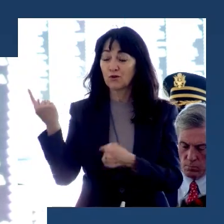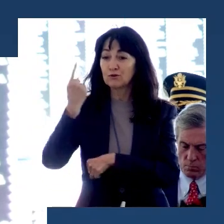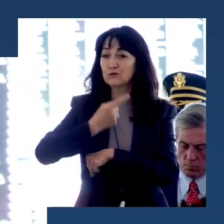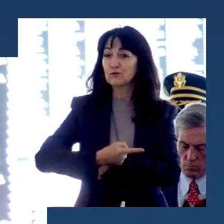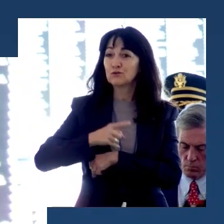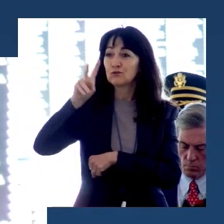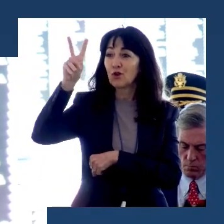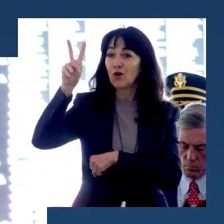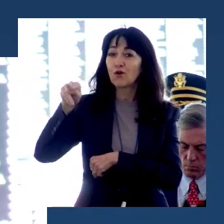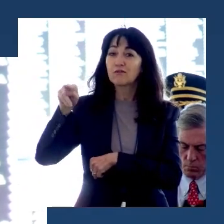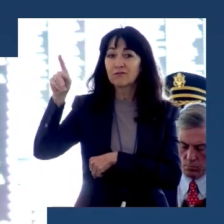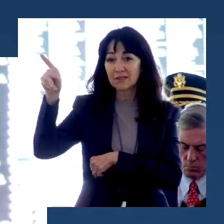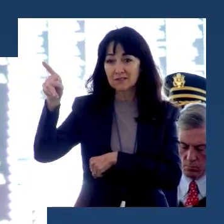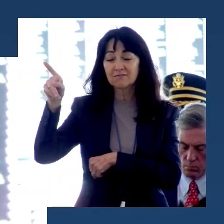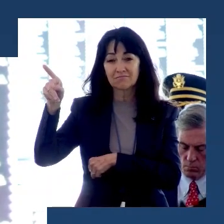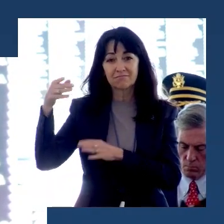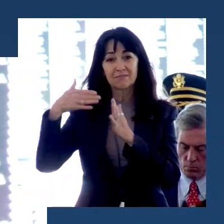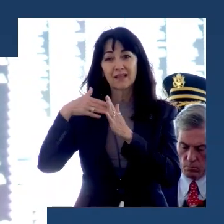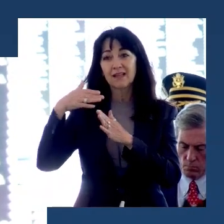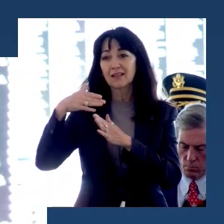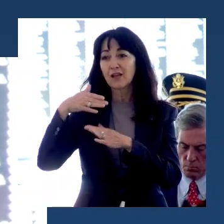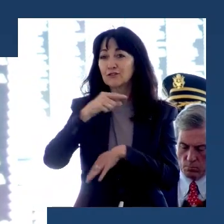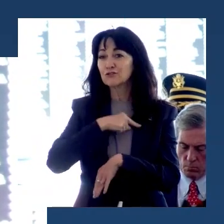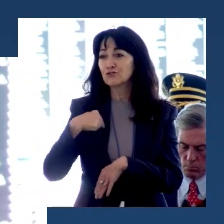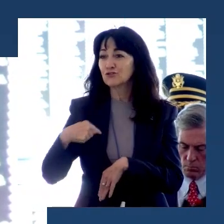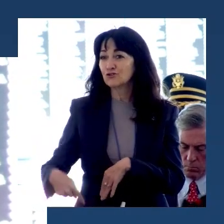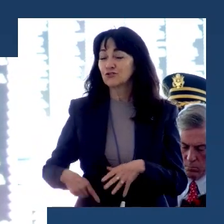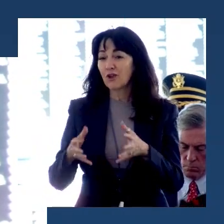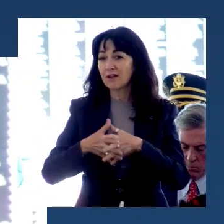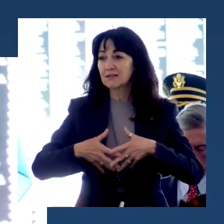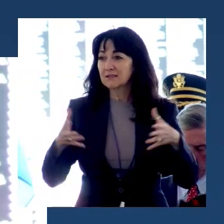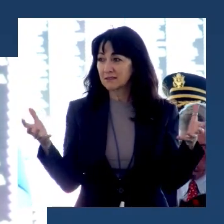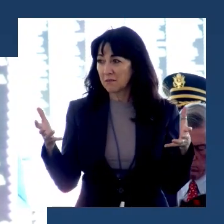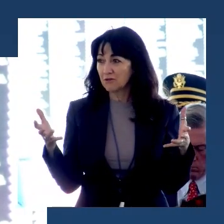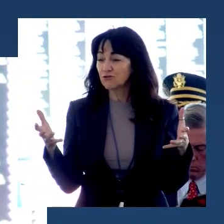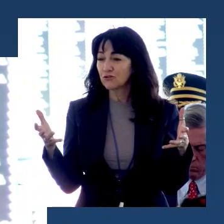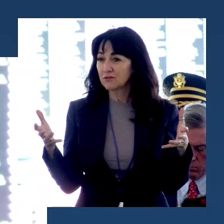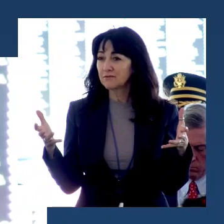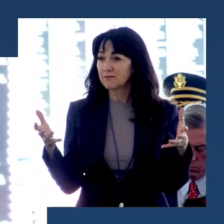against Chinese expansion in that part of the world.